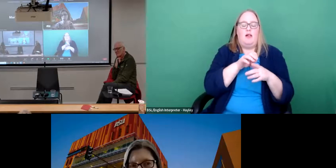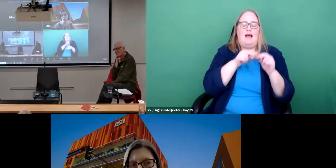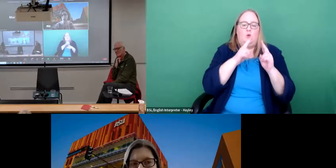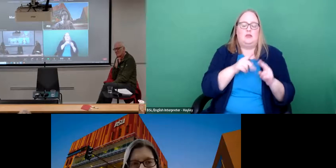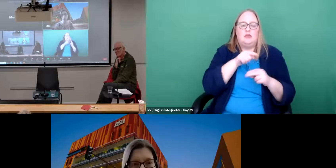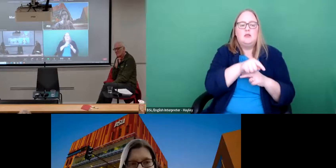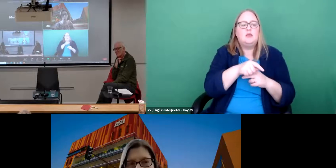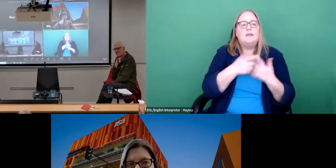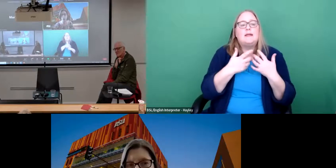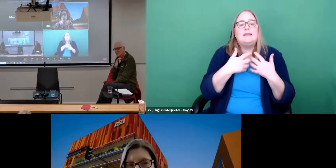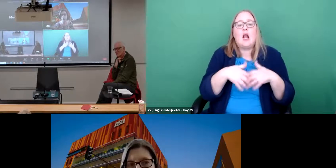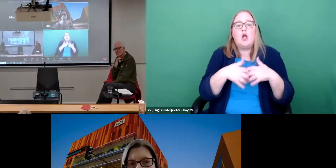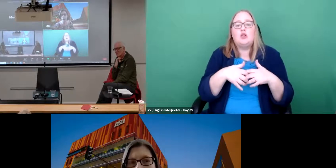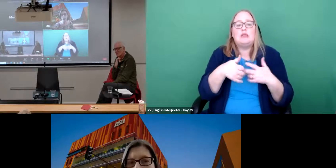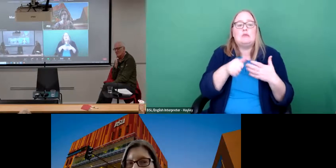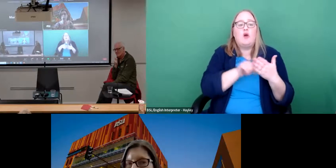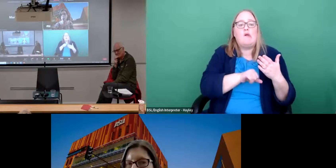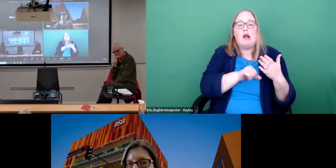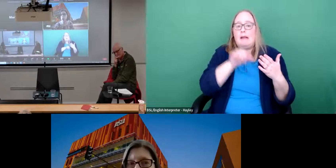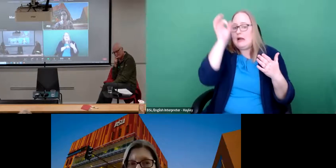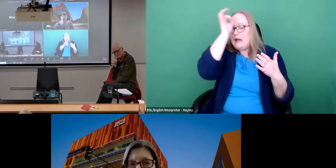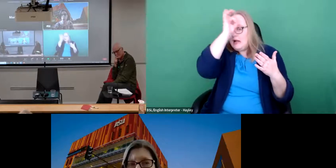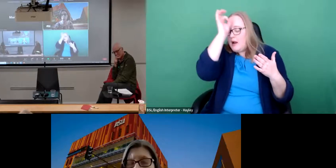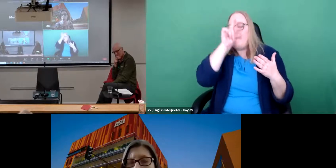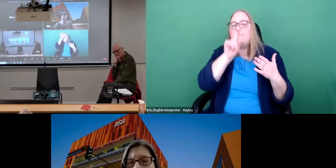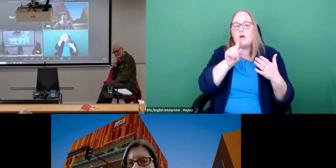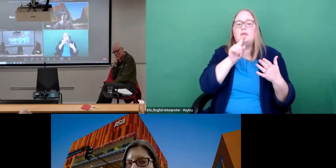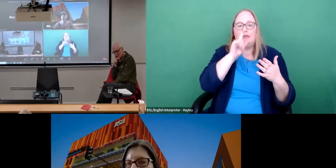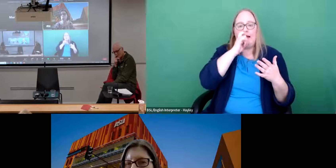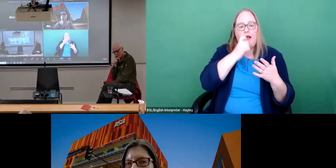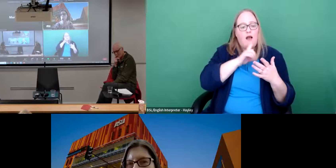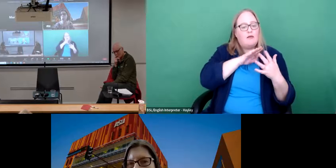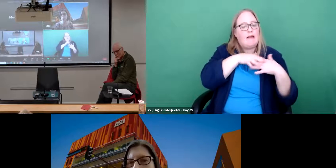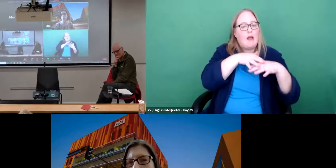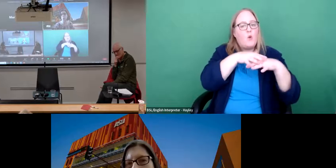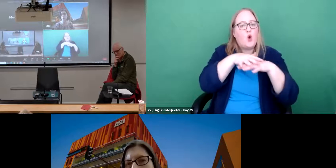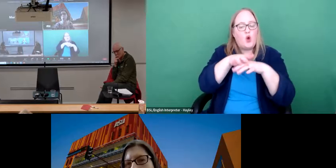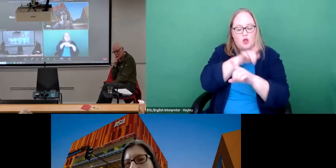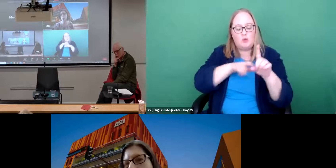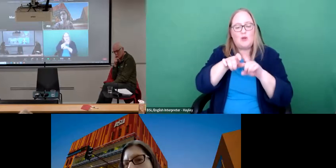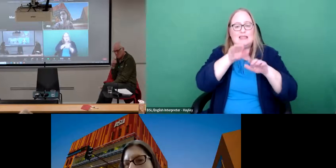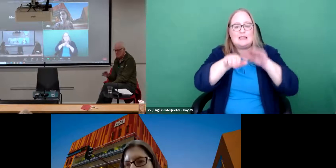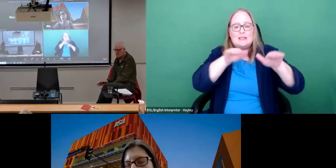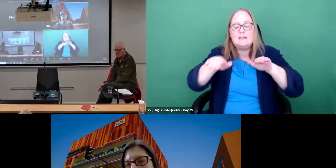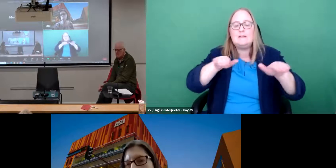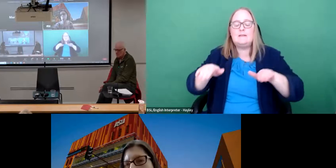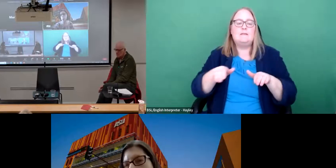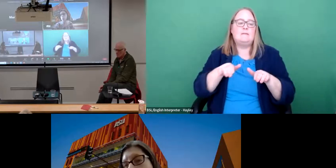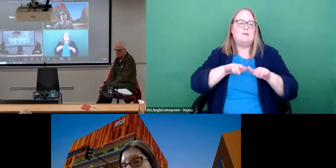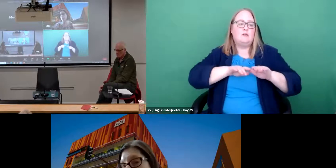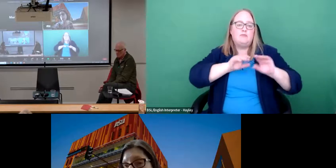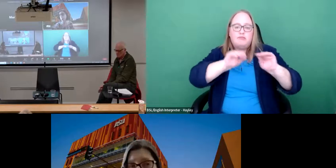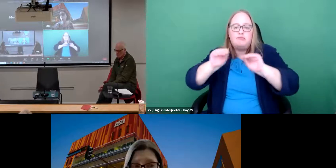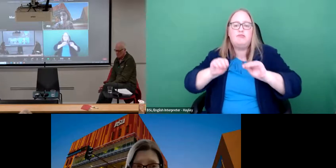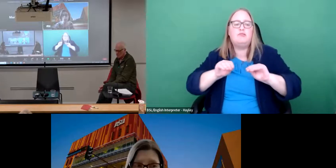community to do outreach and training, to reach out to block clubs and churches and barber shops, school groups,